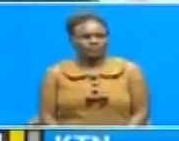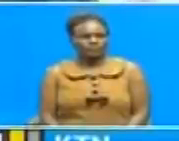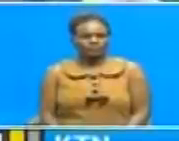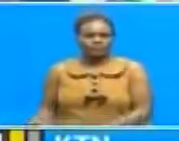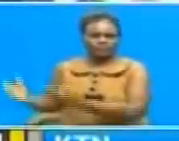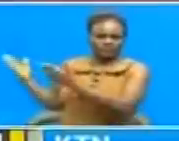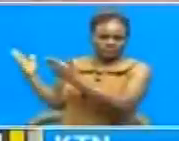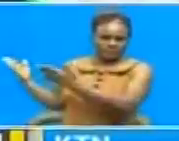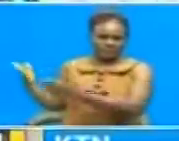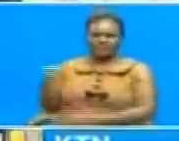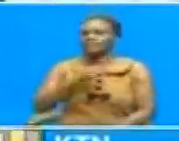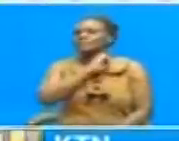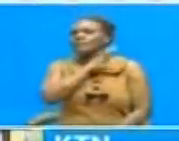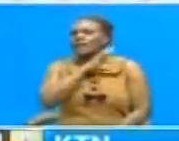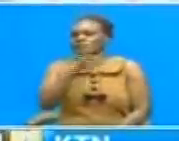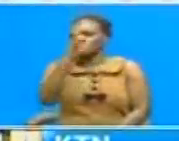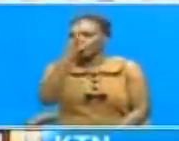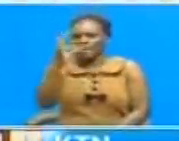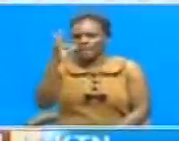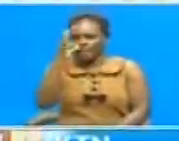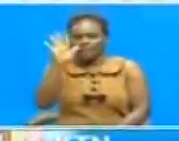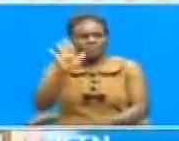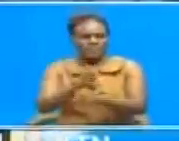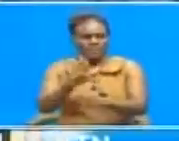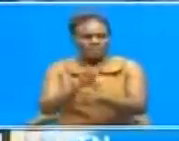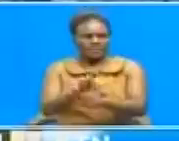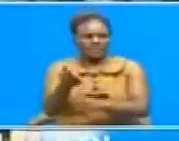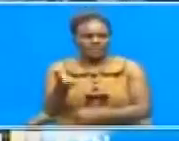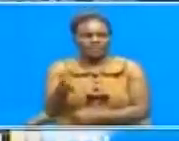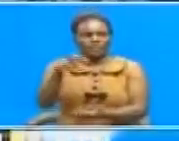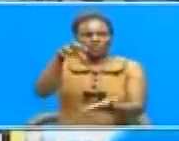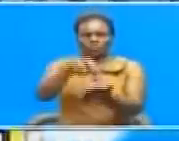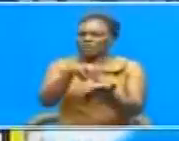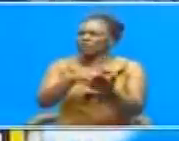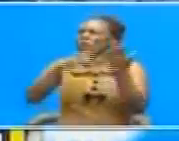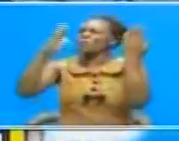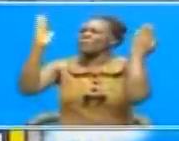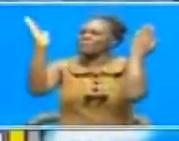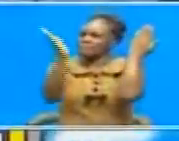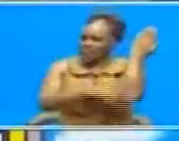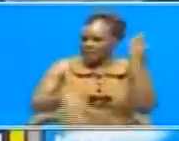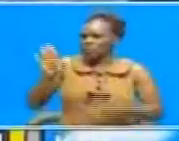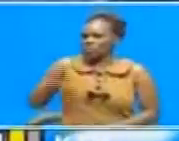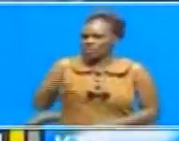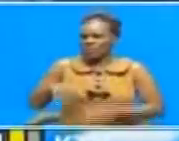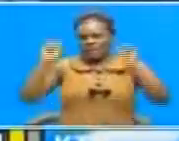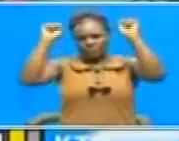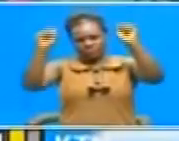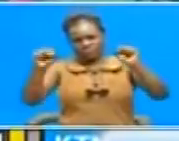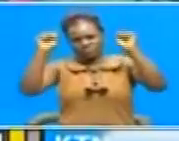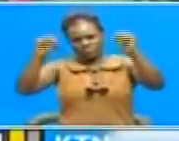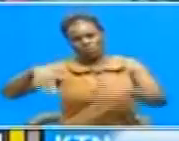These are the sights and sounds of Nyeri County that have left tongues wagging. The situation is so dire that women are demonstrating all over Central